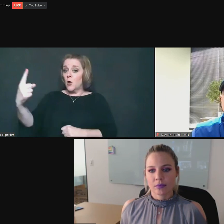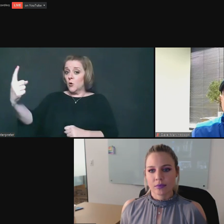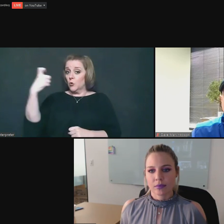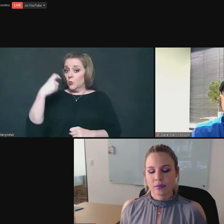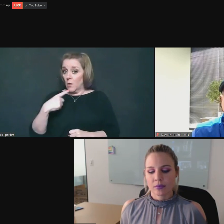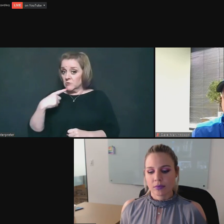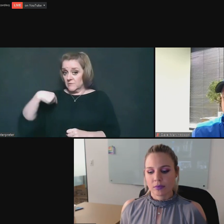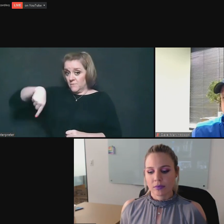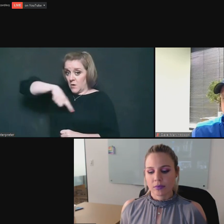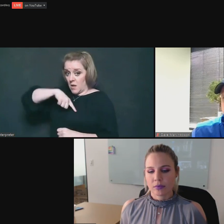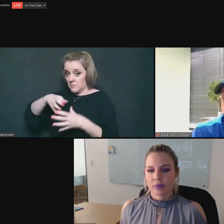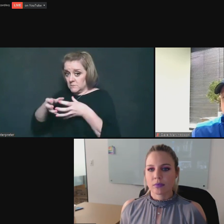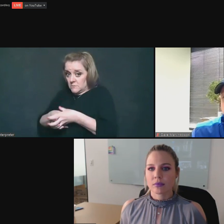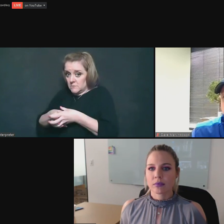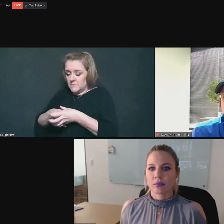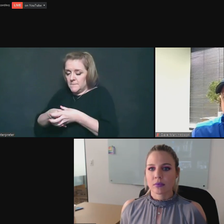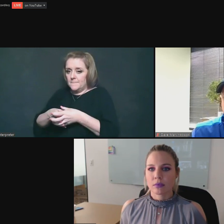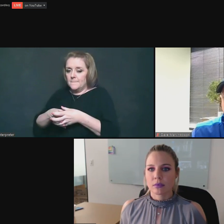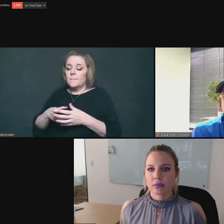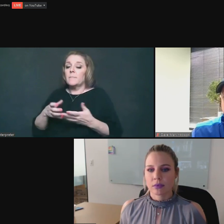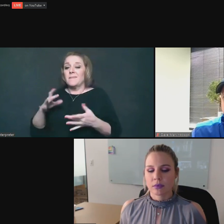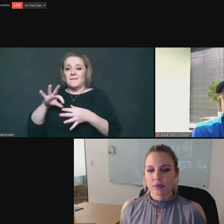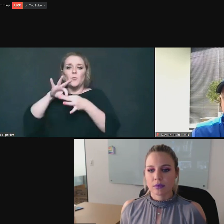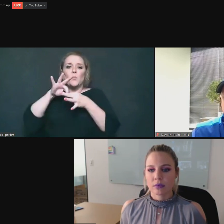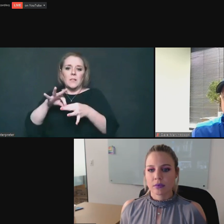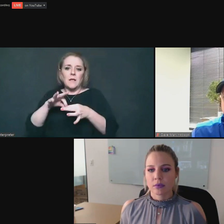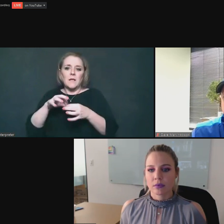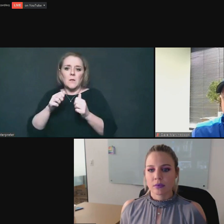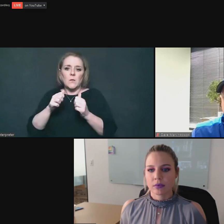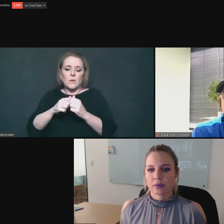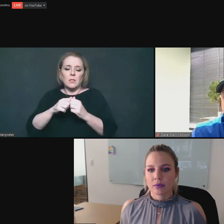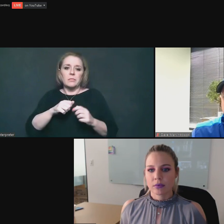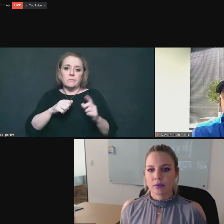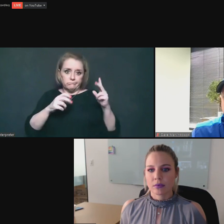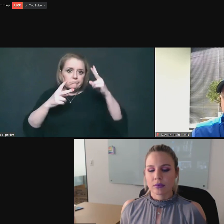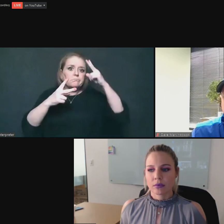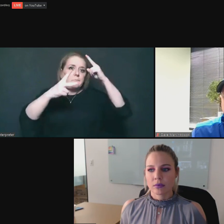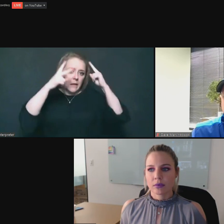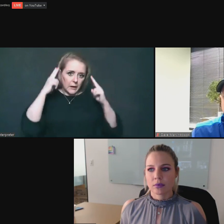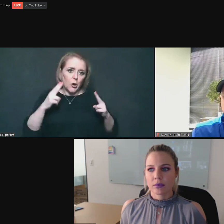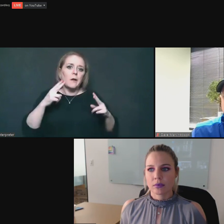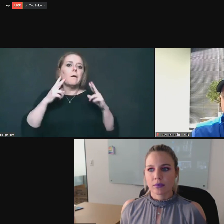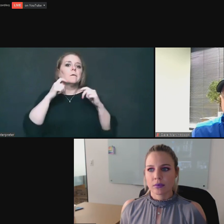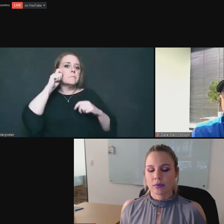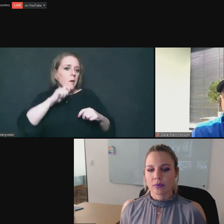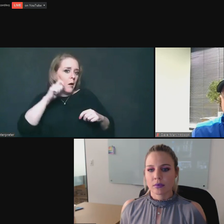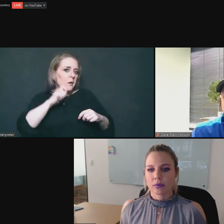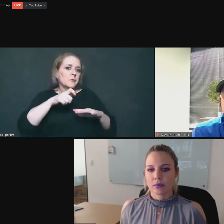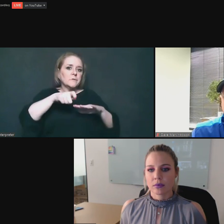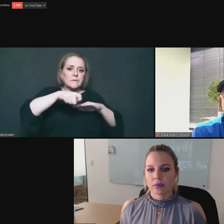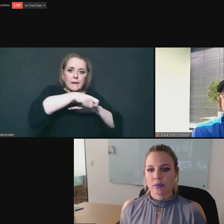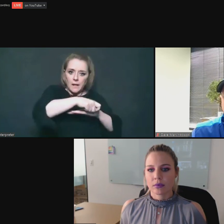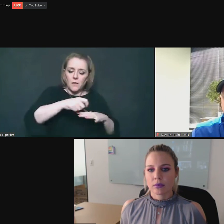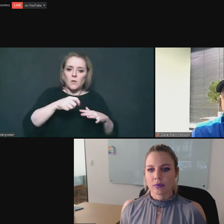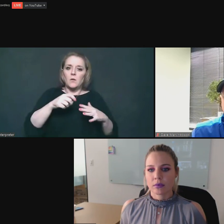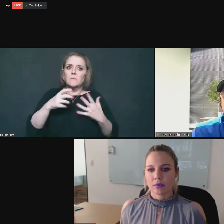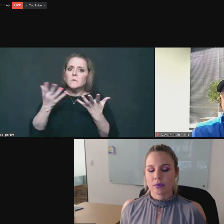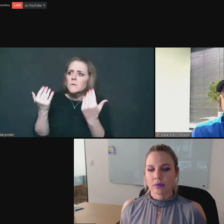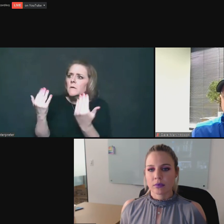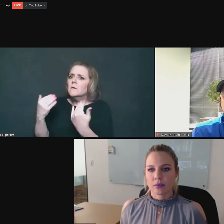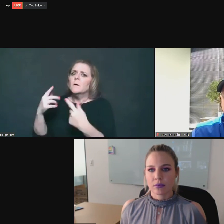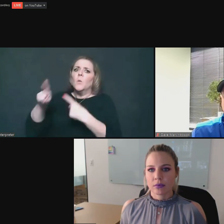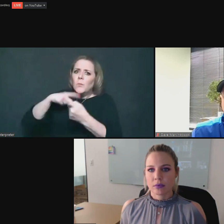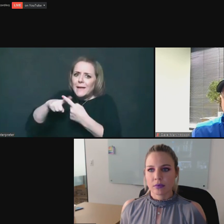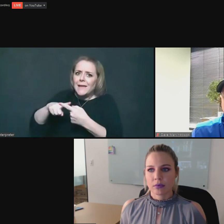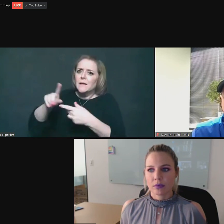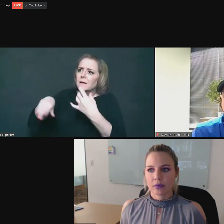most questions I've gotten have been about personal care industry and at what point in time when we thought it would be open. So